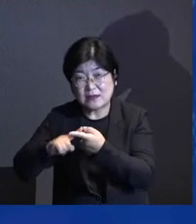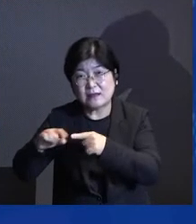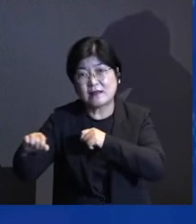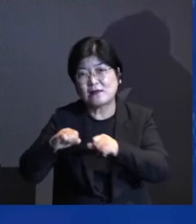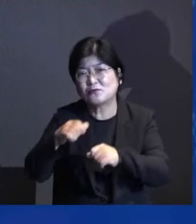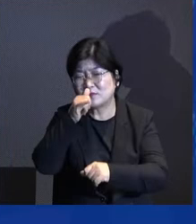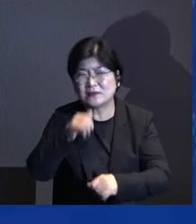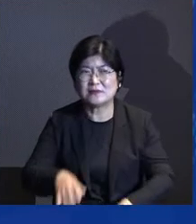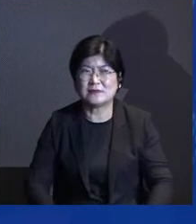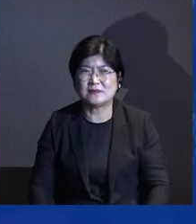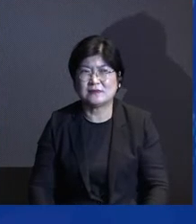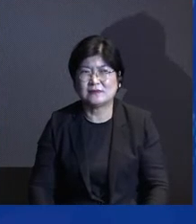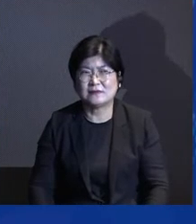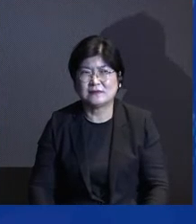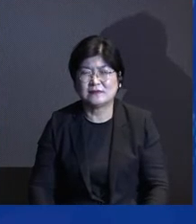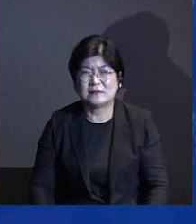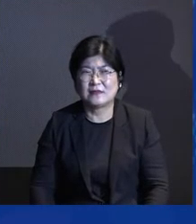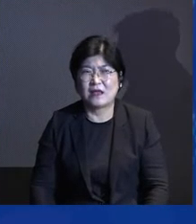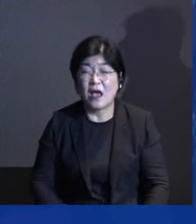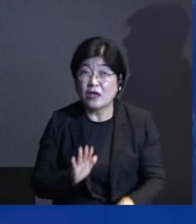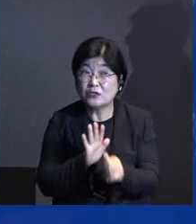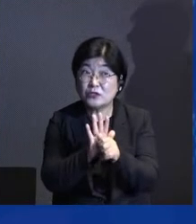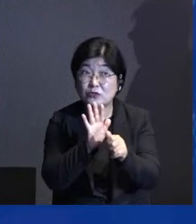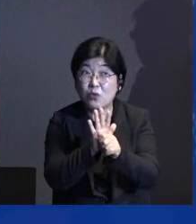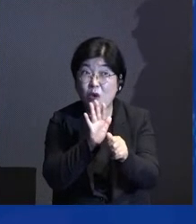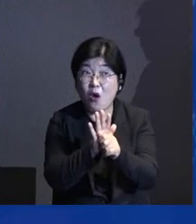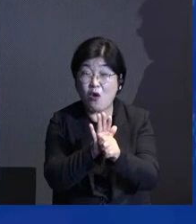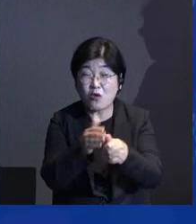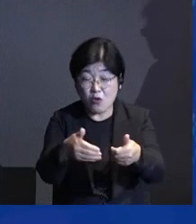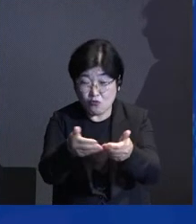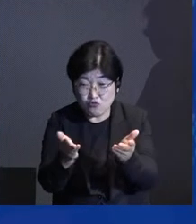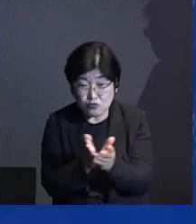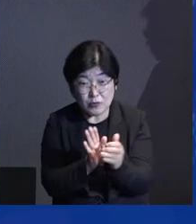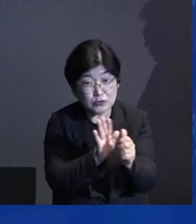providing support to the club,